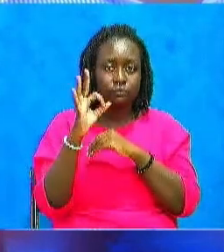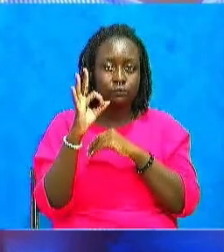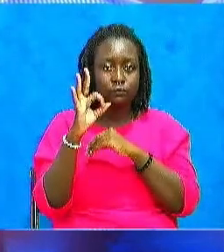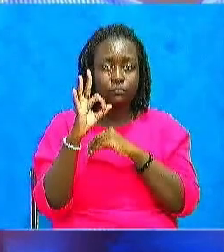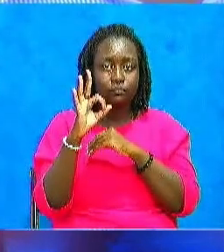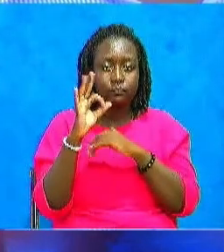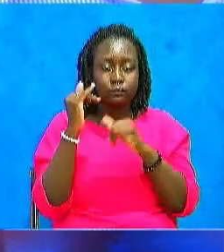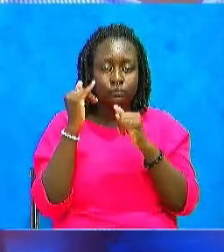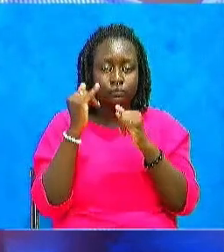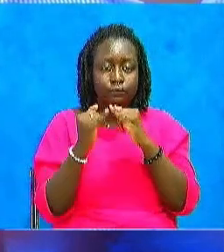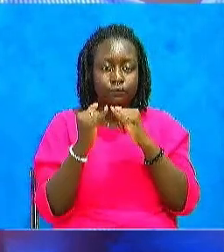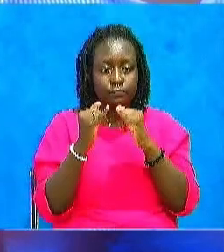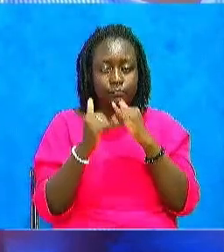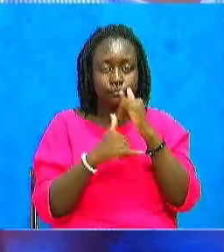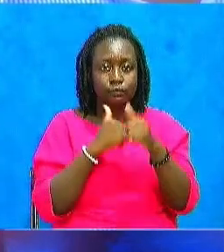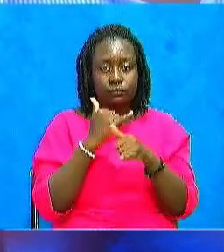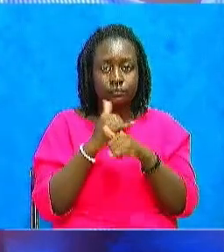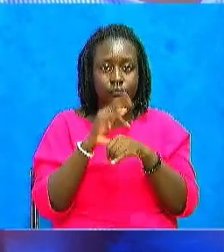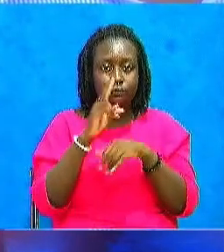for the financial year